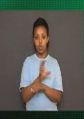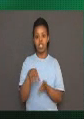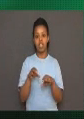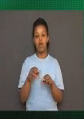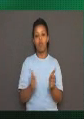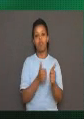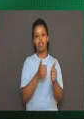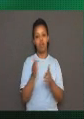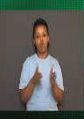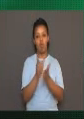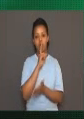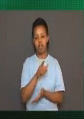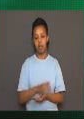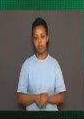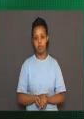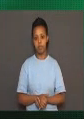following way.